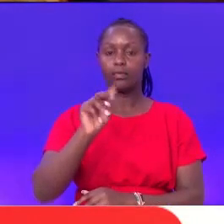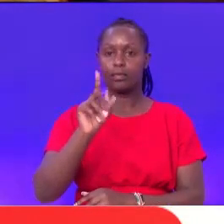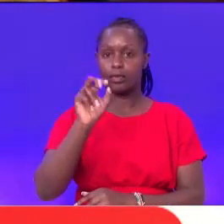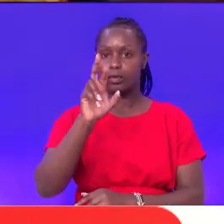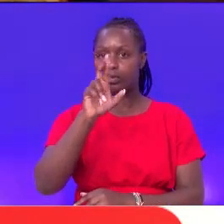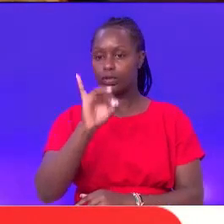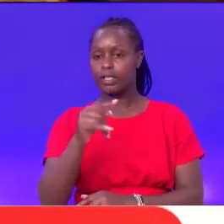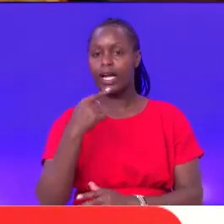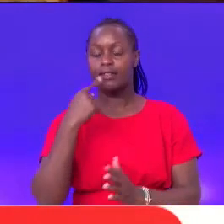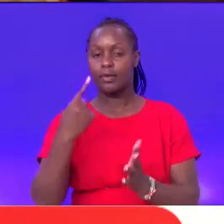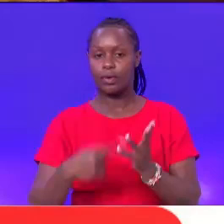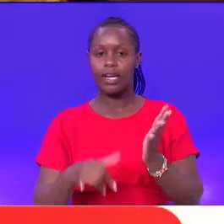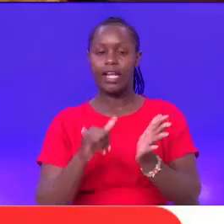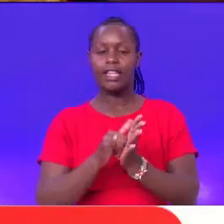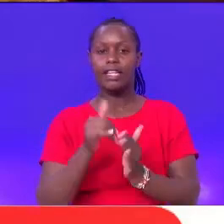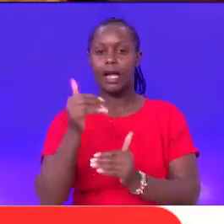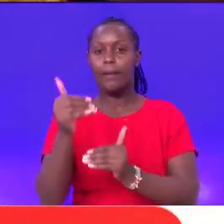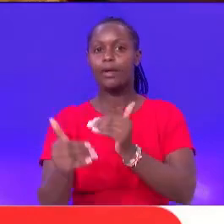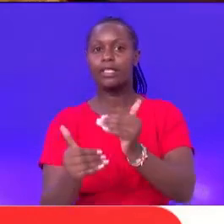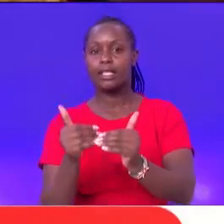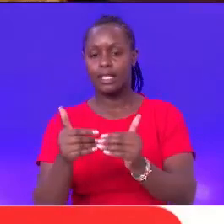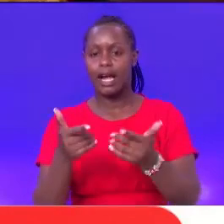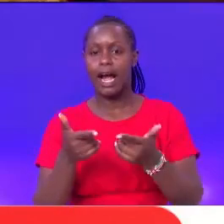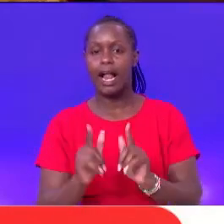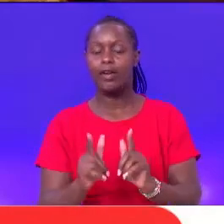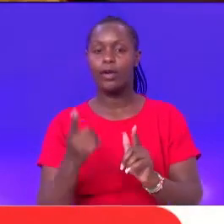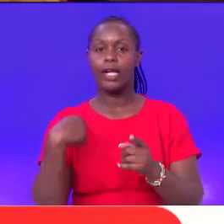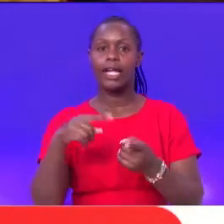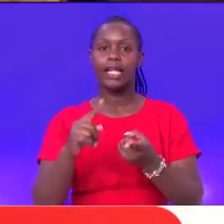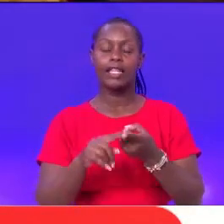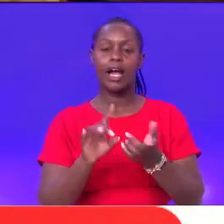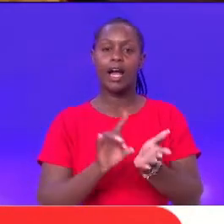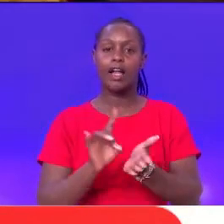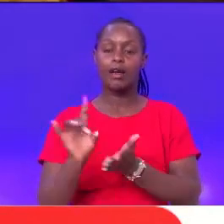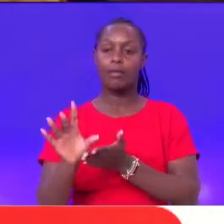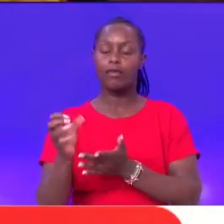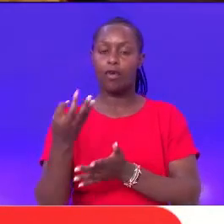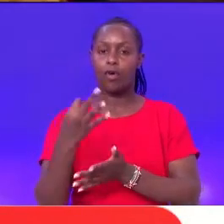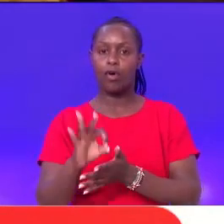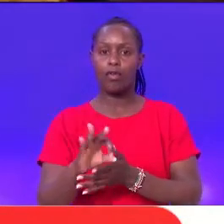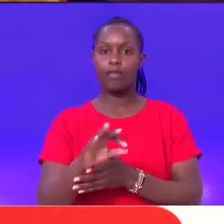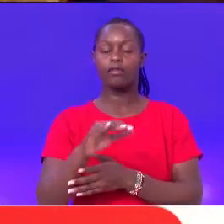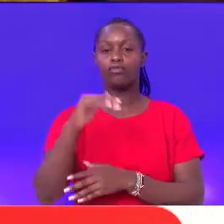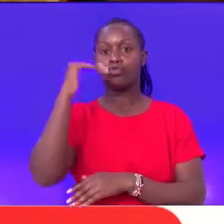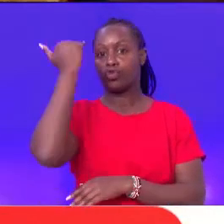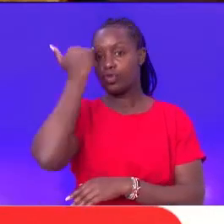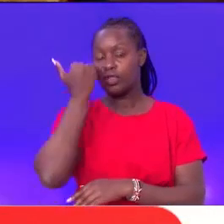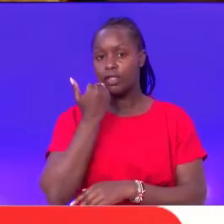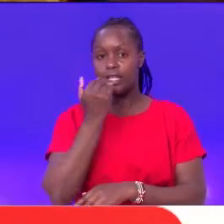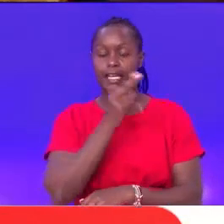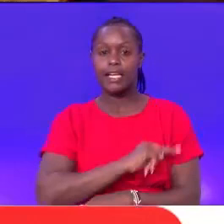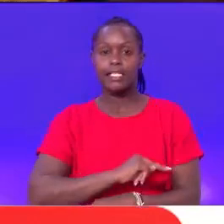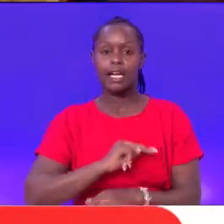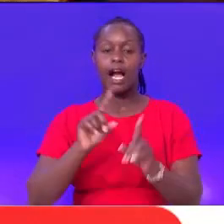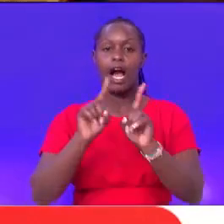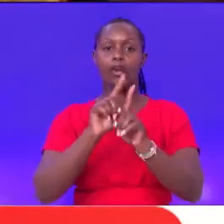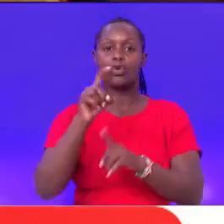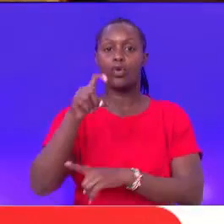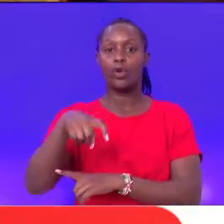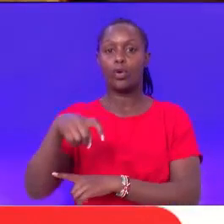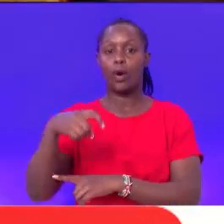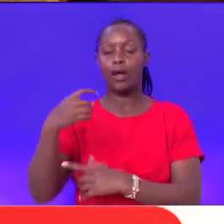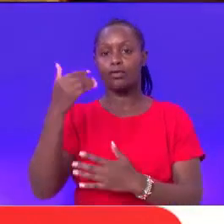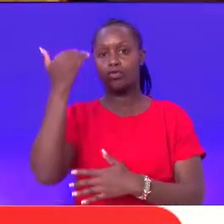that proceedings relating to the removal of persons from office are quasi-judicial in nature and require